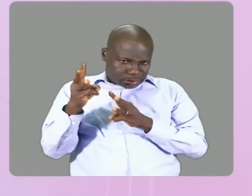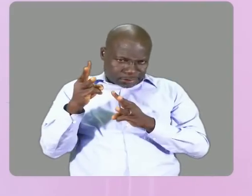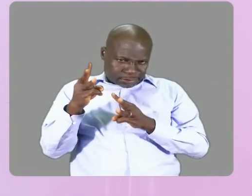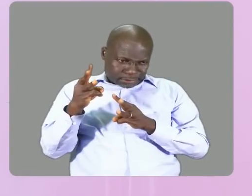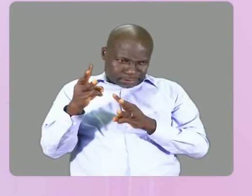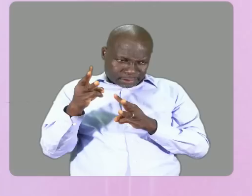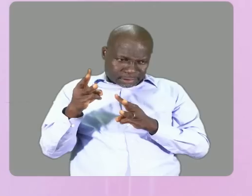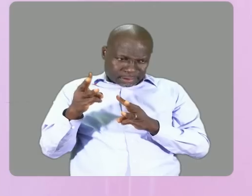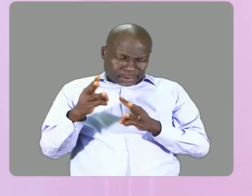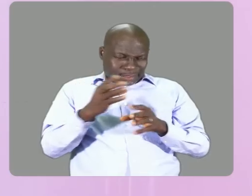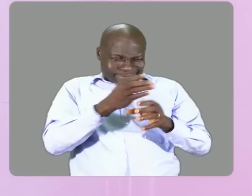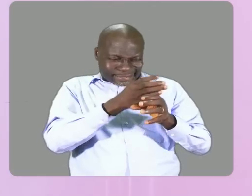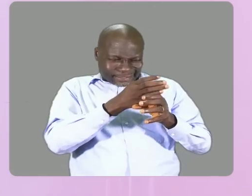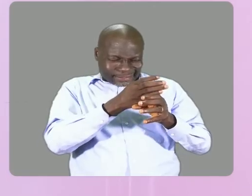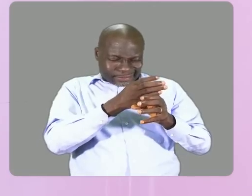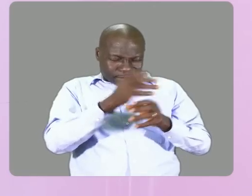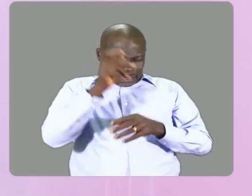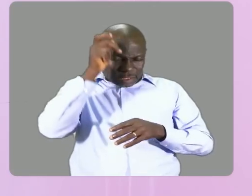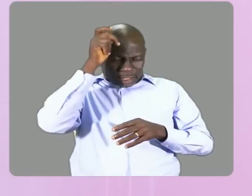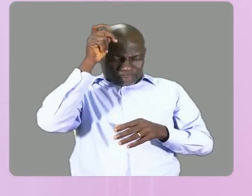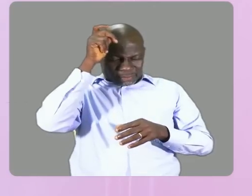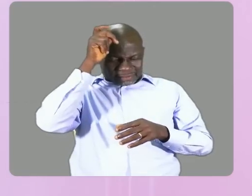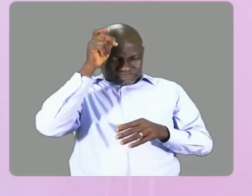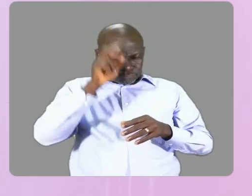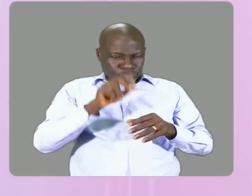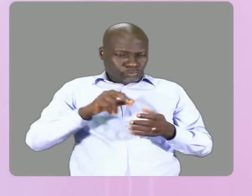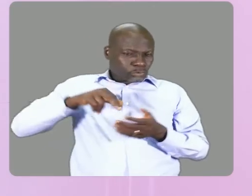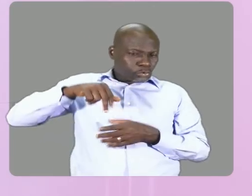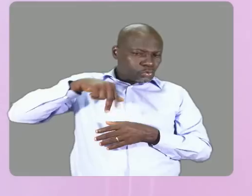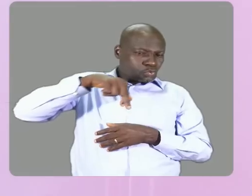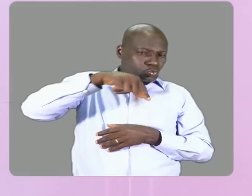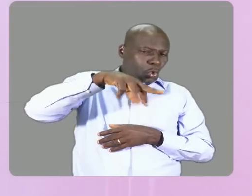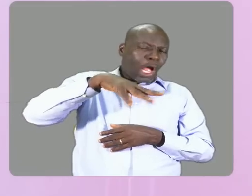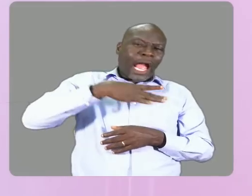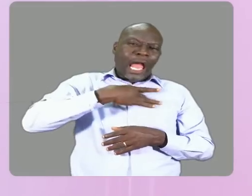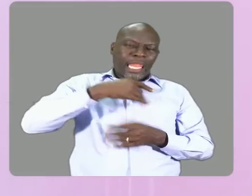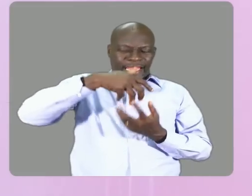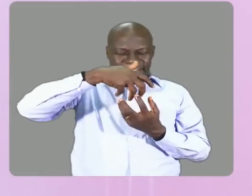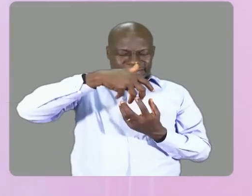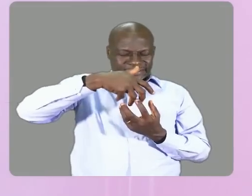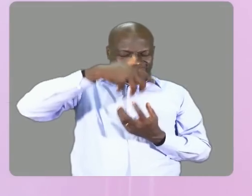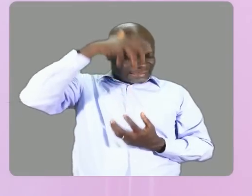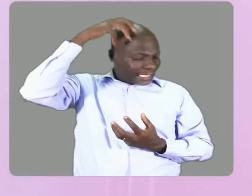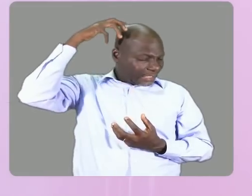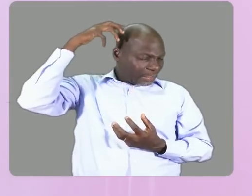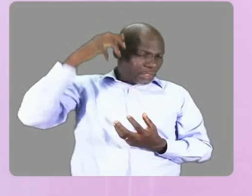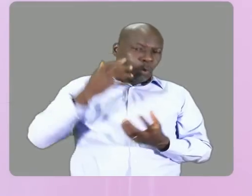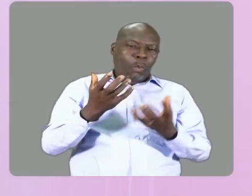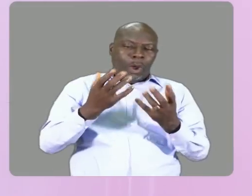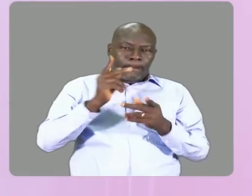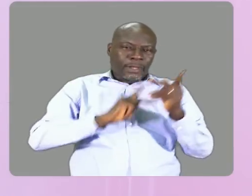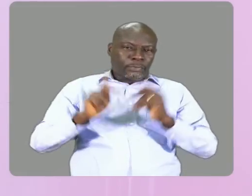Efrise motamfo bonsam no ennam se jata obubom ehwehwe obi a obenya no na wamene